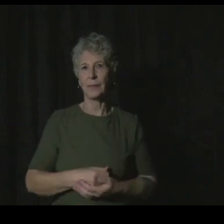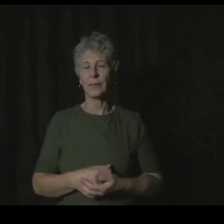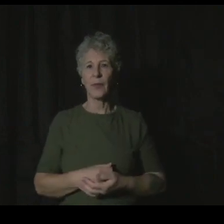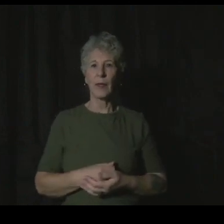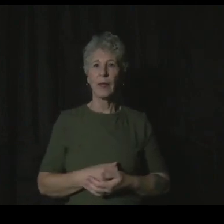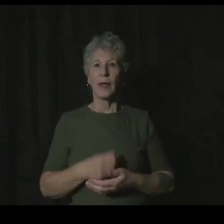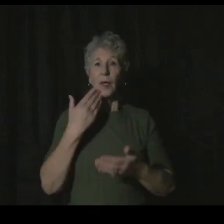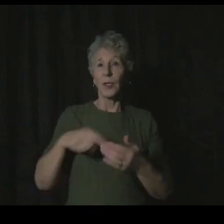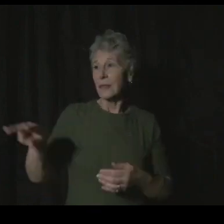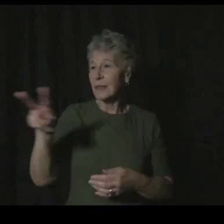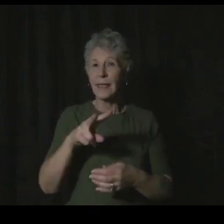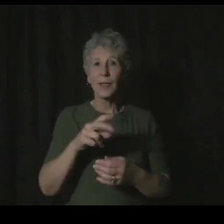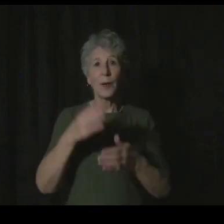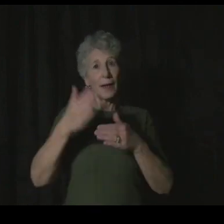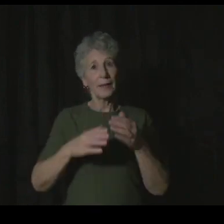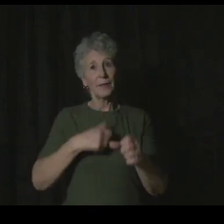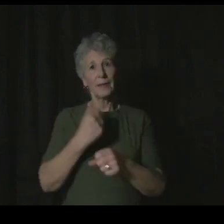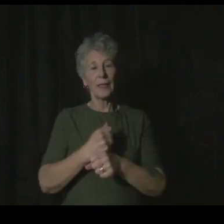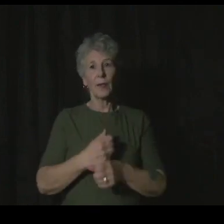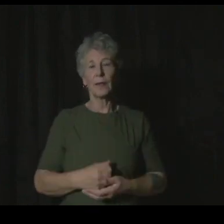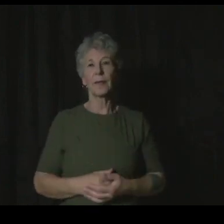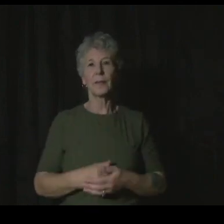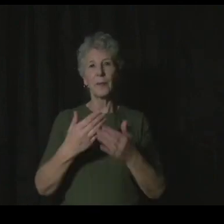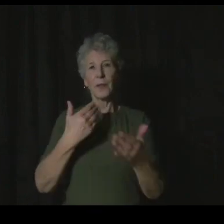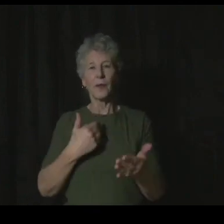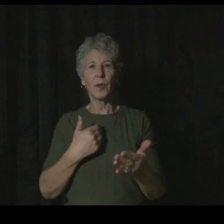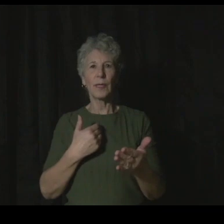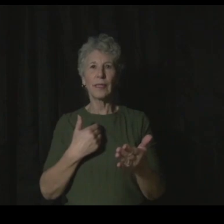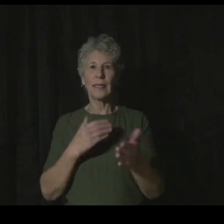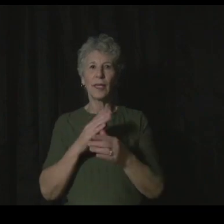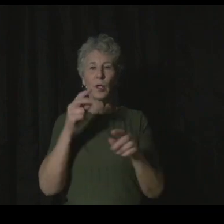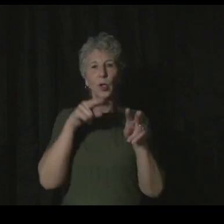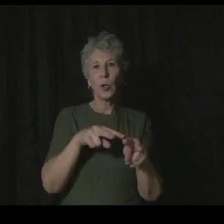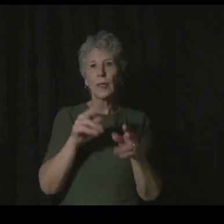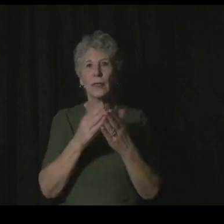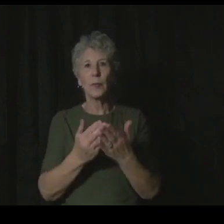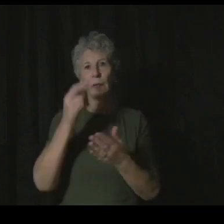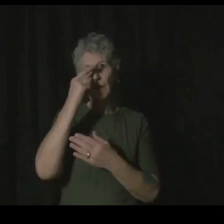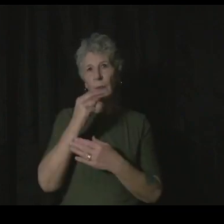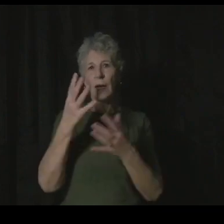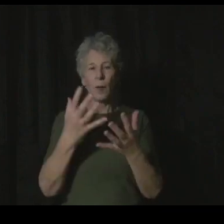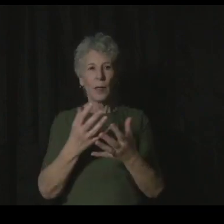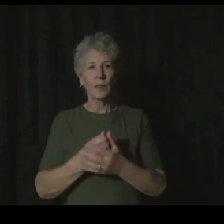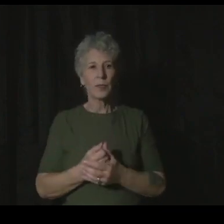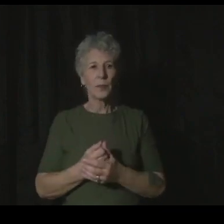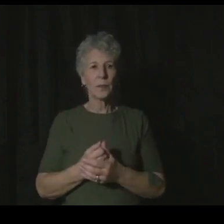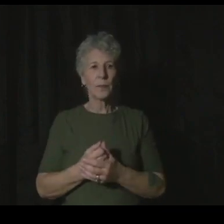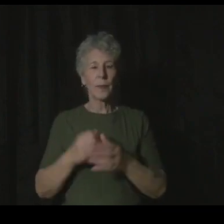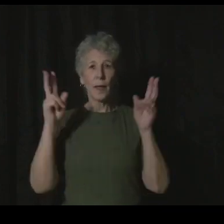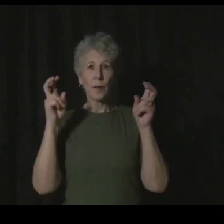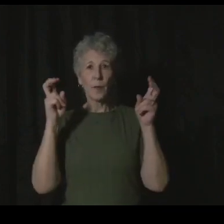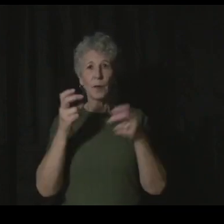Well, good to see you in the end of this year. And before we delve into the book of Romans, I just wanted to quote a couple